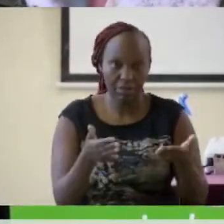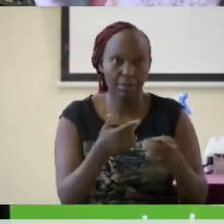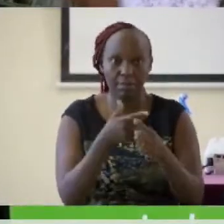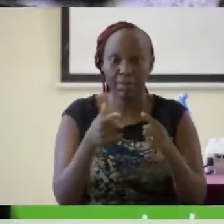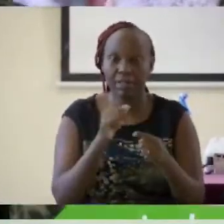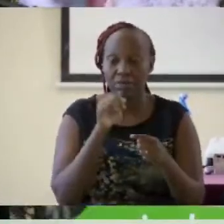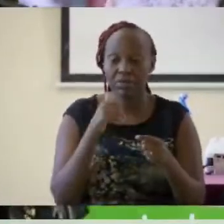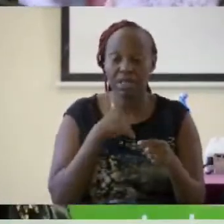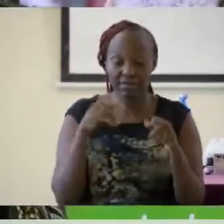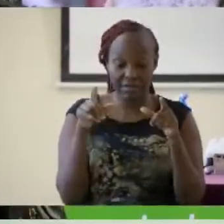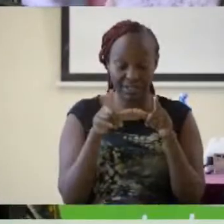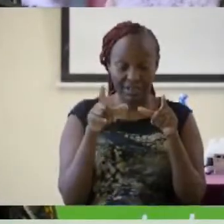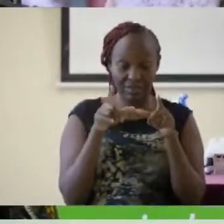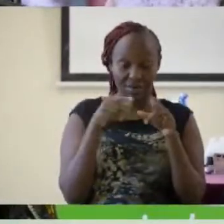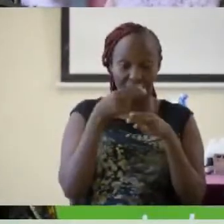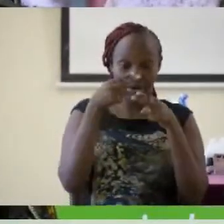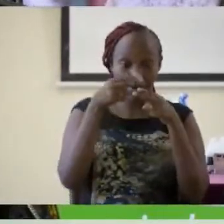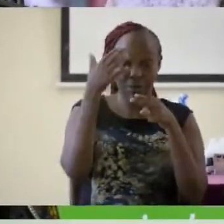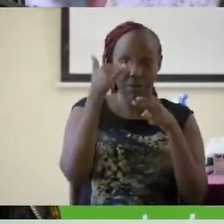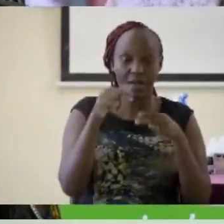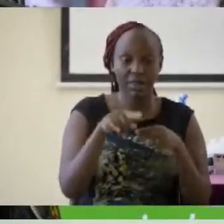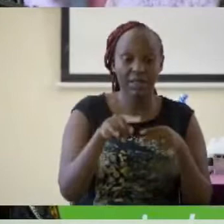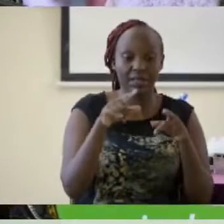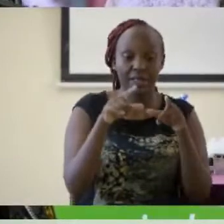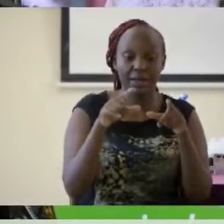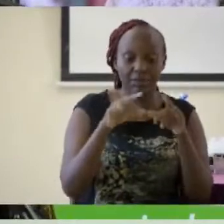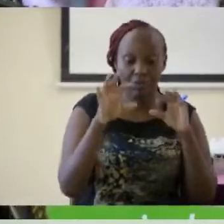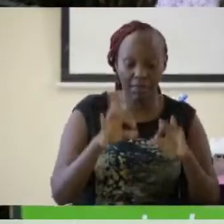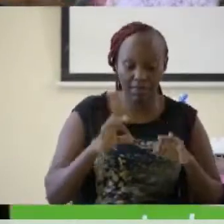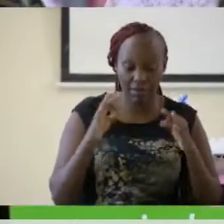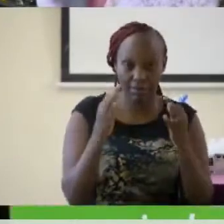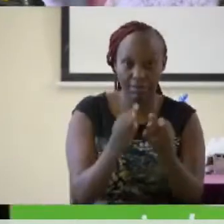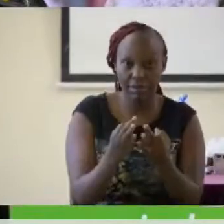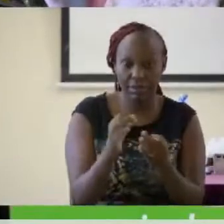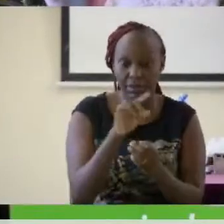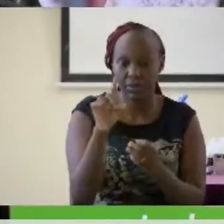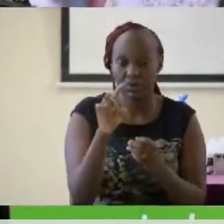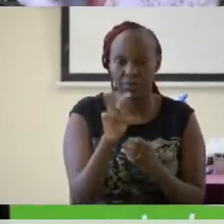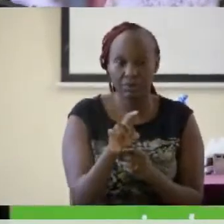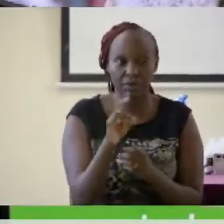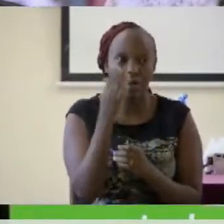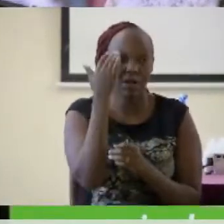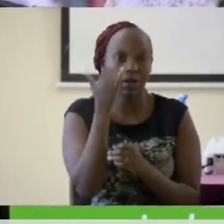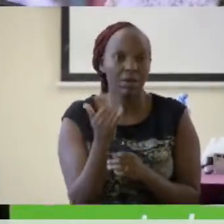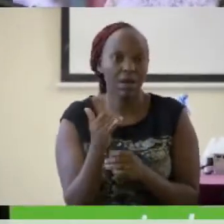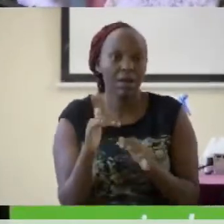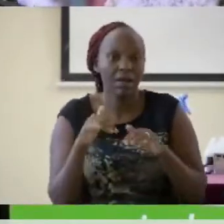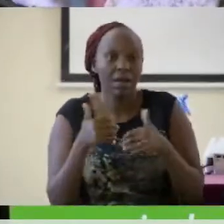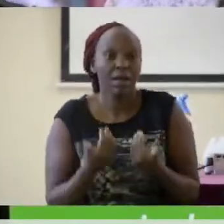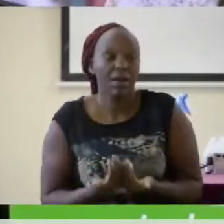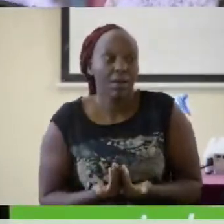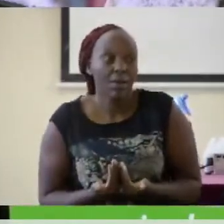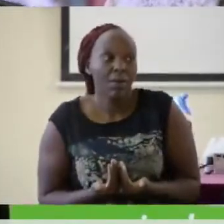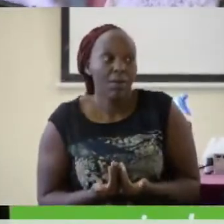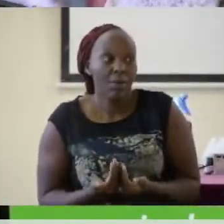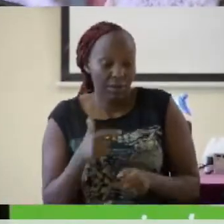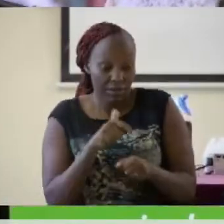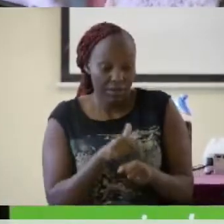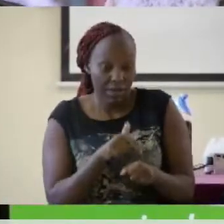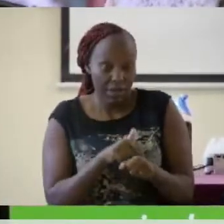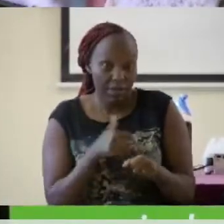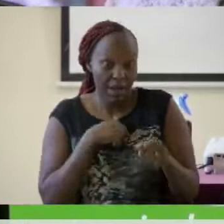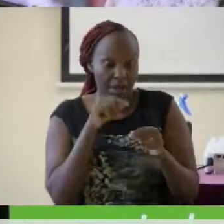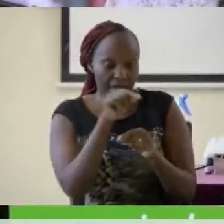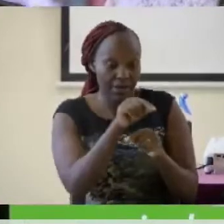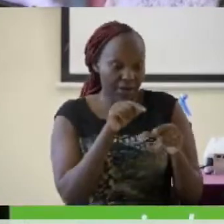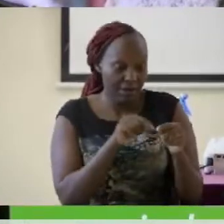title, because the title is a family title. So the question would be, how do we ensure that when they eventually do a subdivision